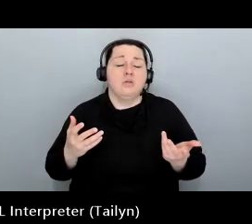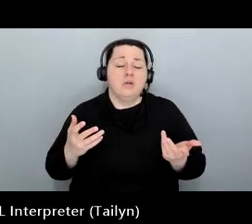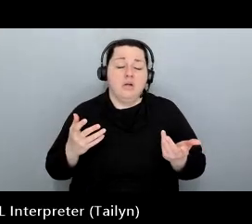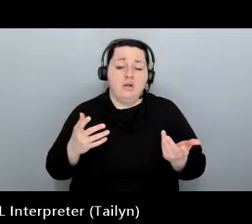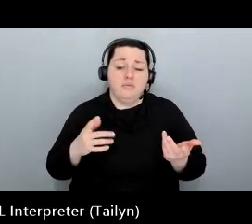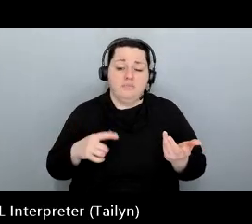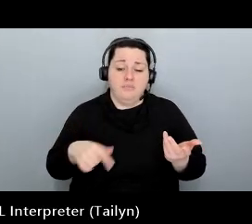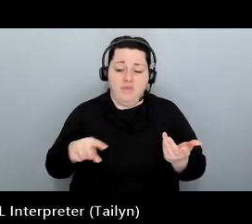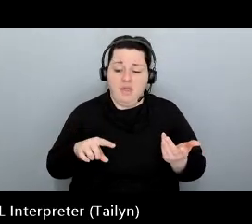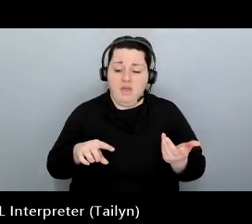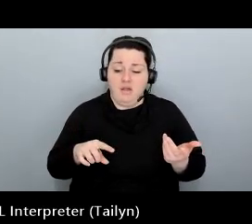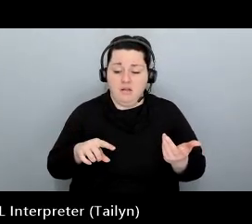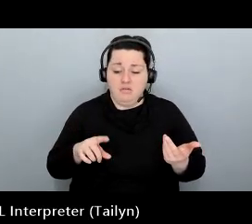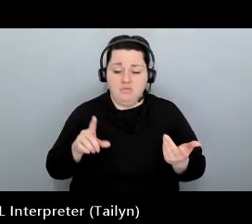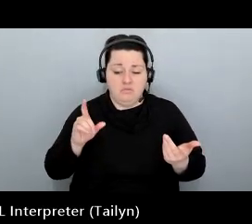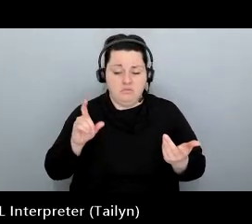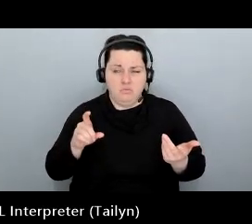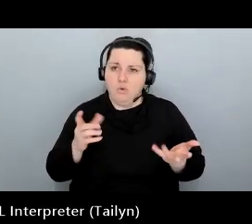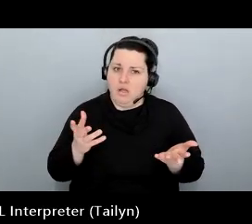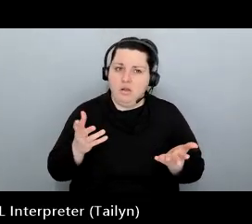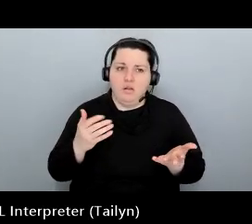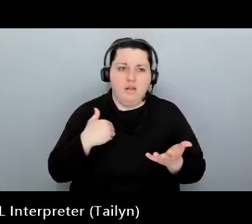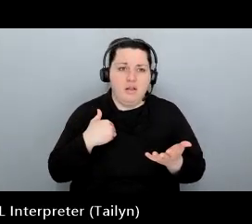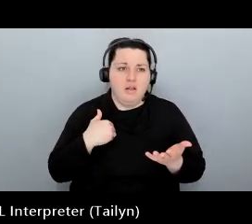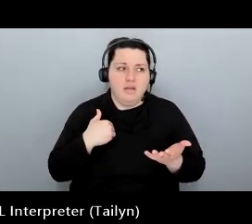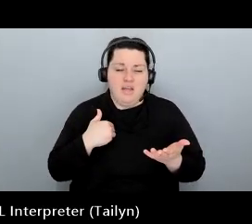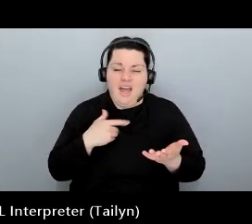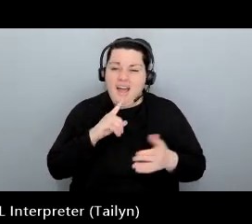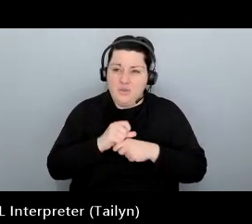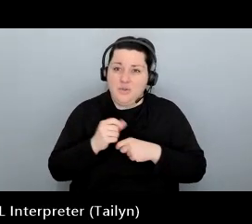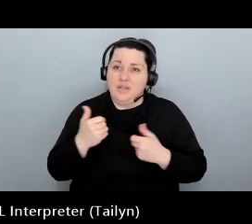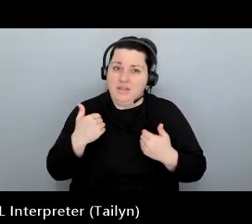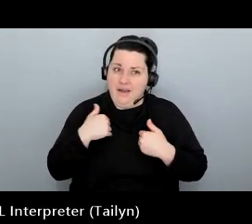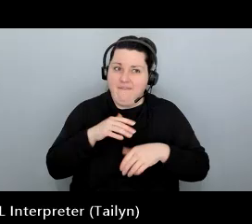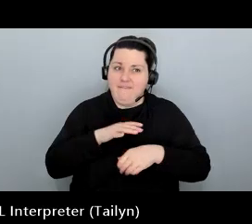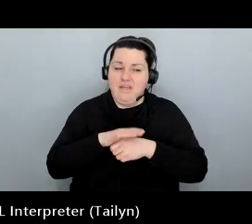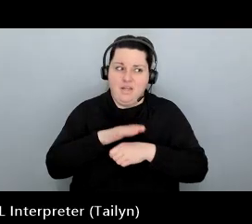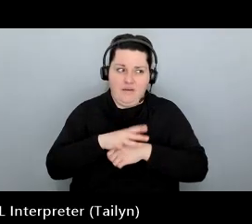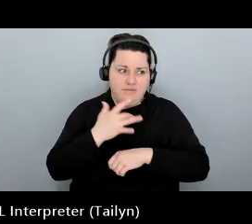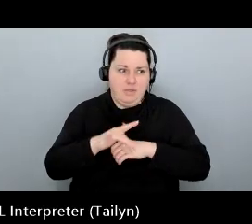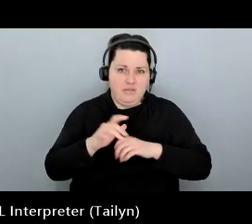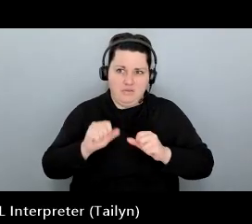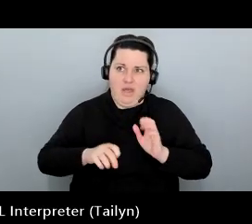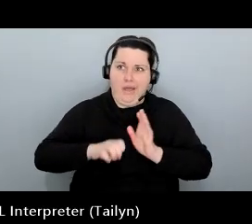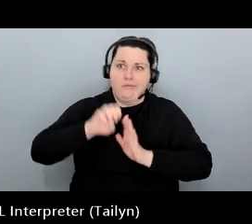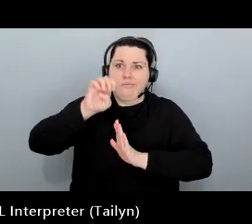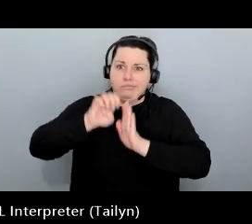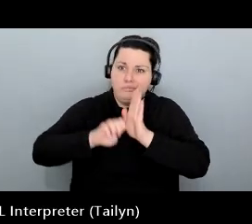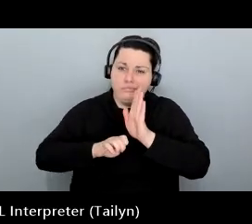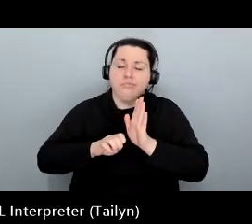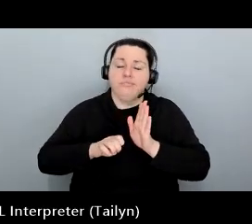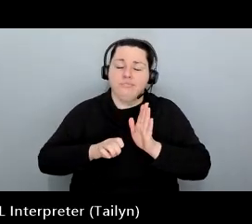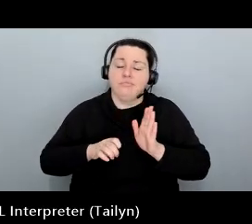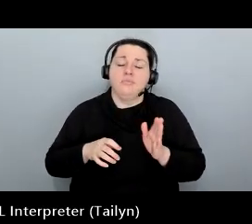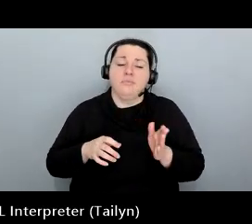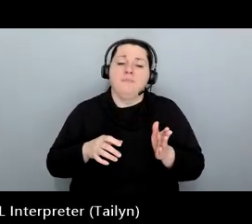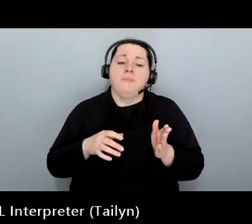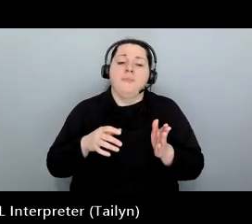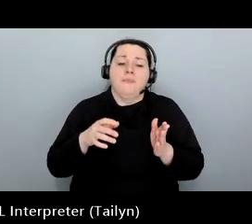to, actually have enough space to get up and down and access other parts of the building. With different advancements in assistive